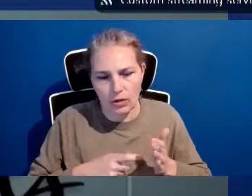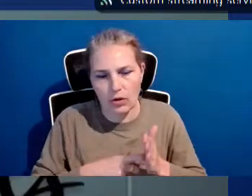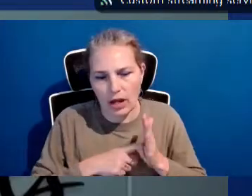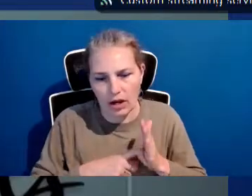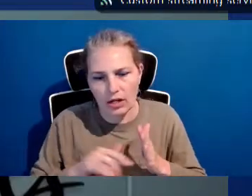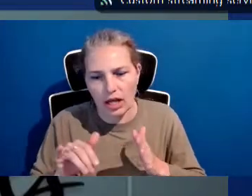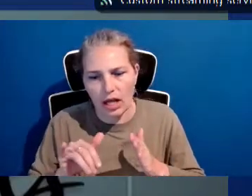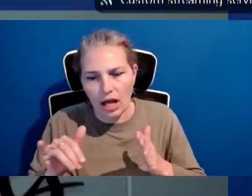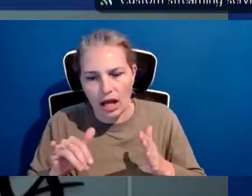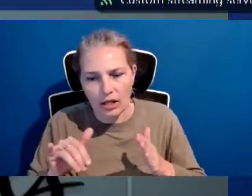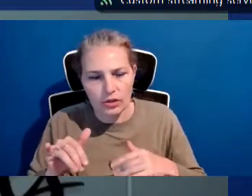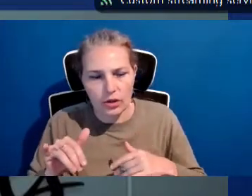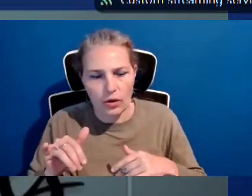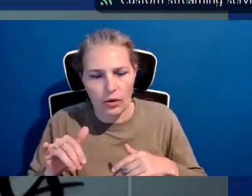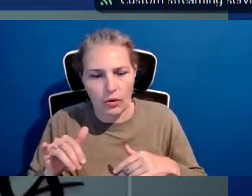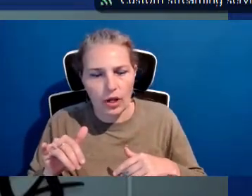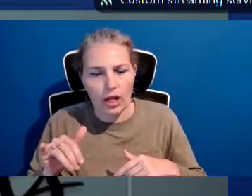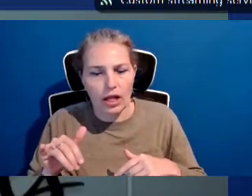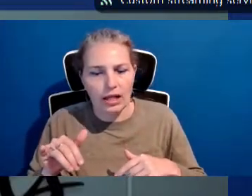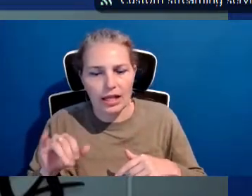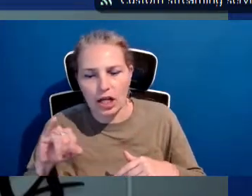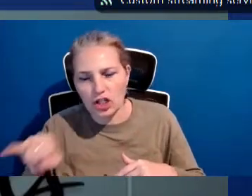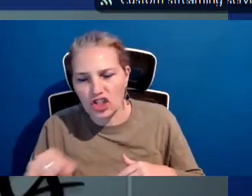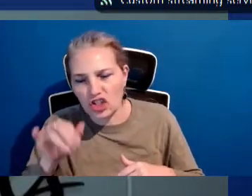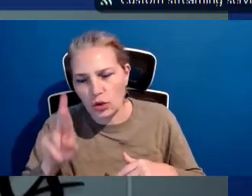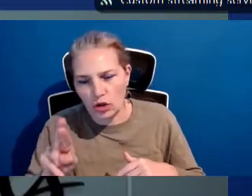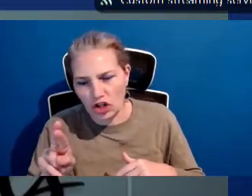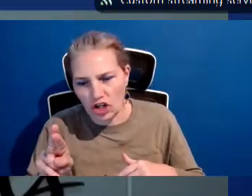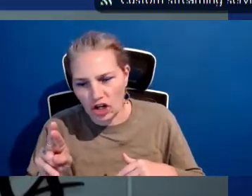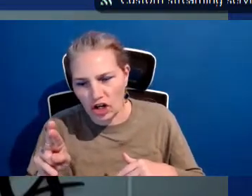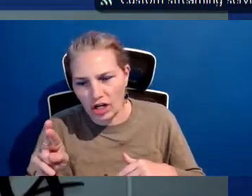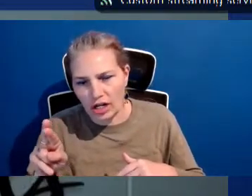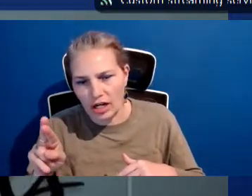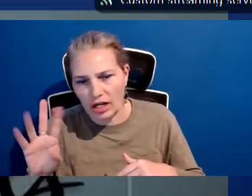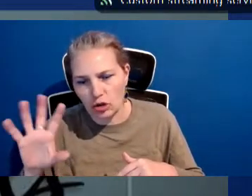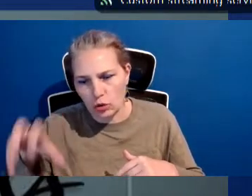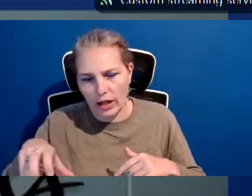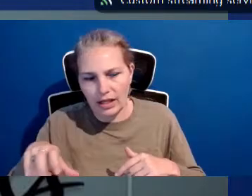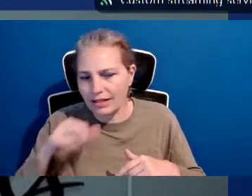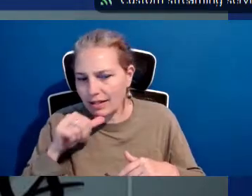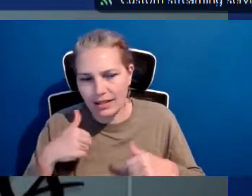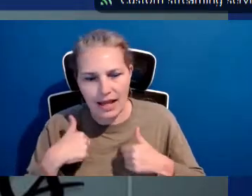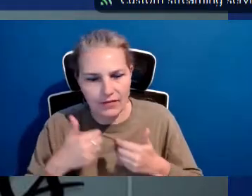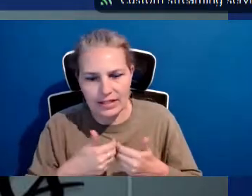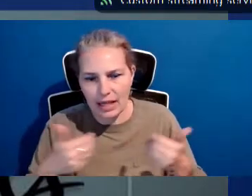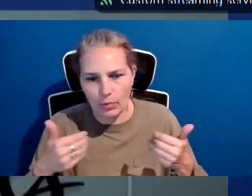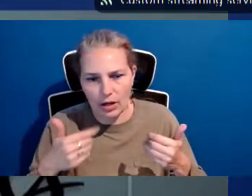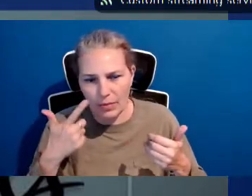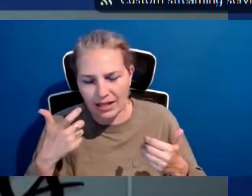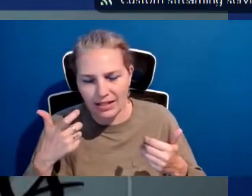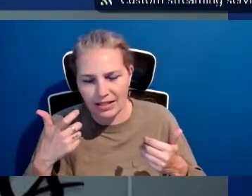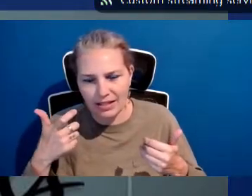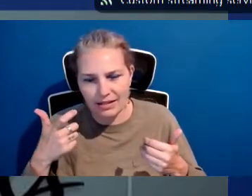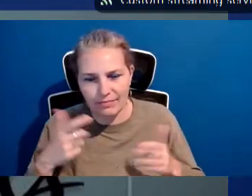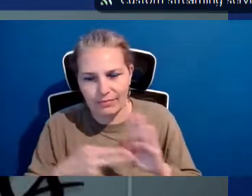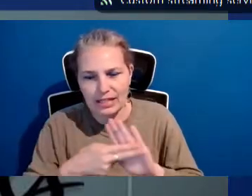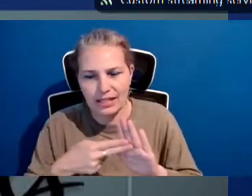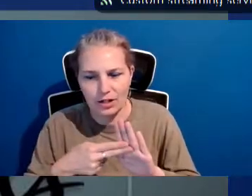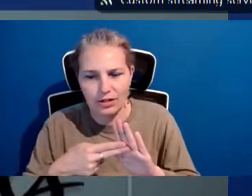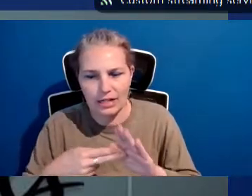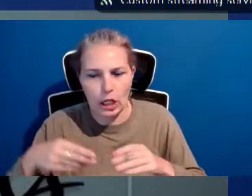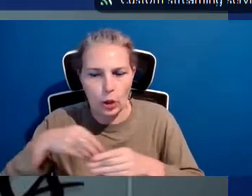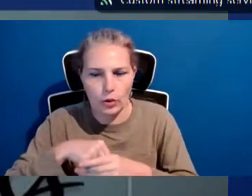an optional for an address. A junior accessory dwelling unit would not have a separate address as it's considered part of the primary dwelling.